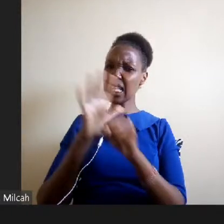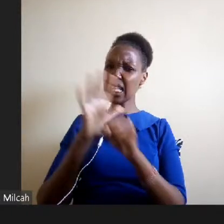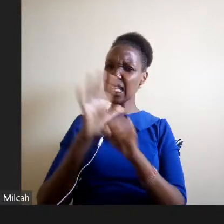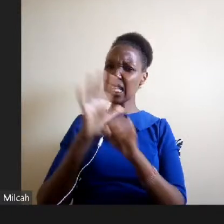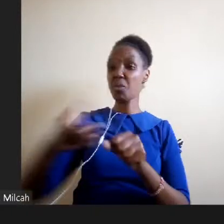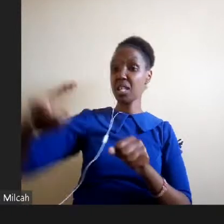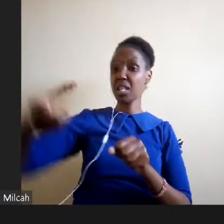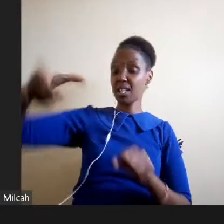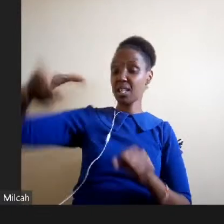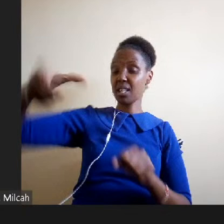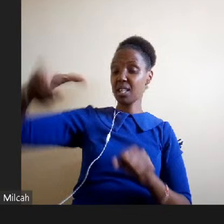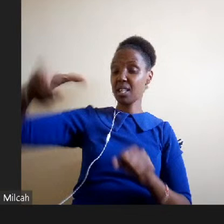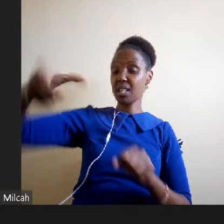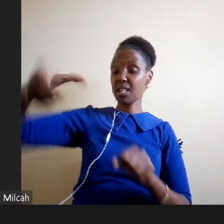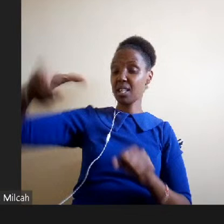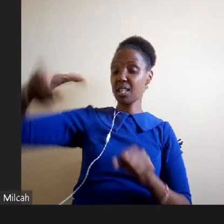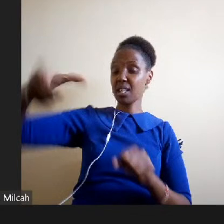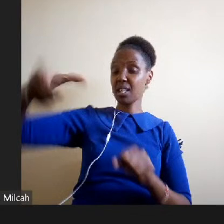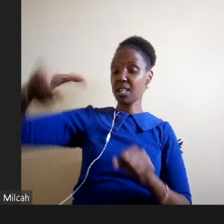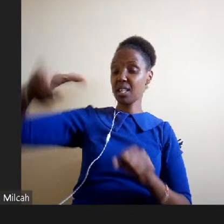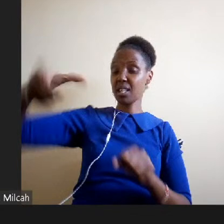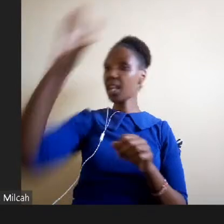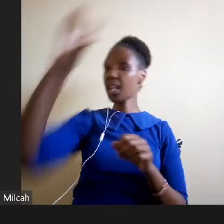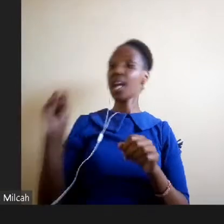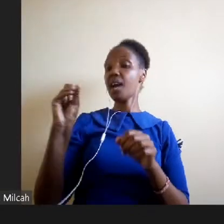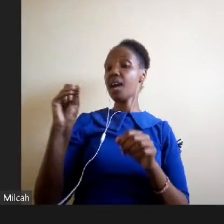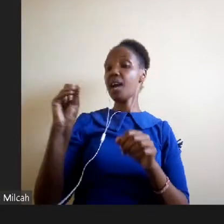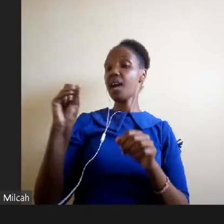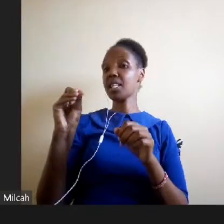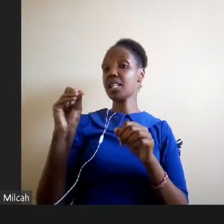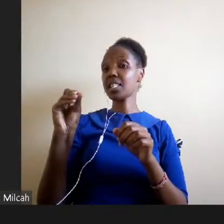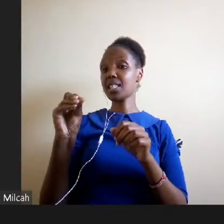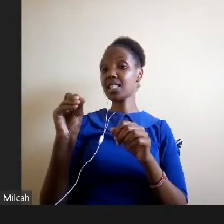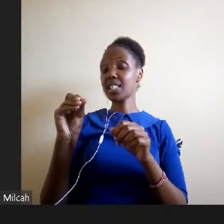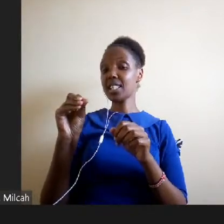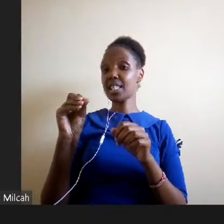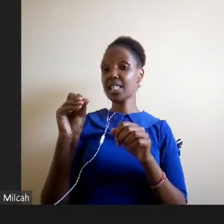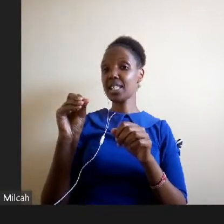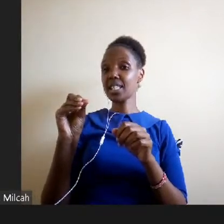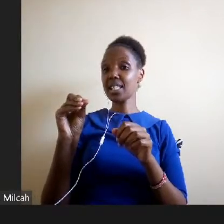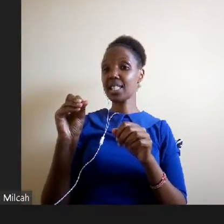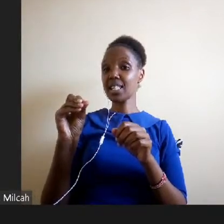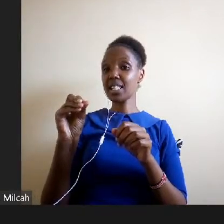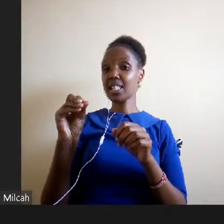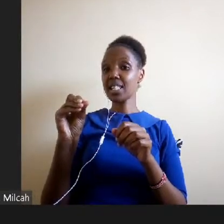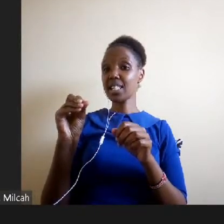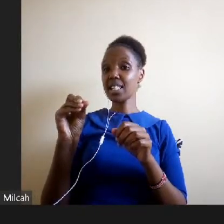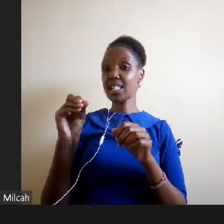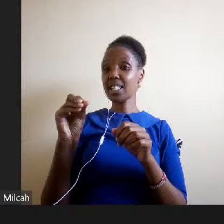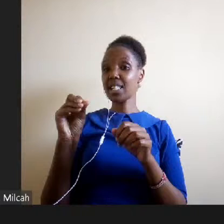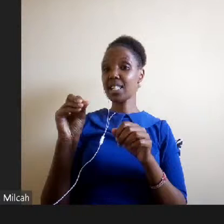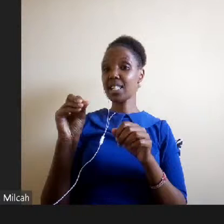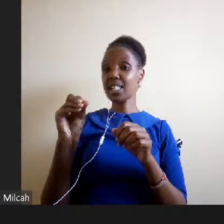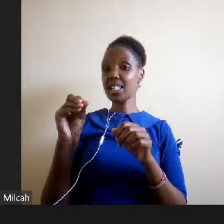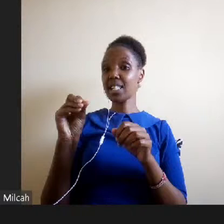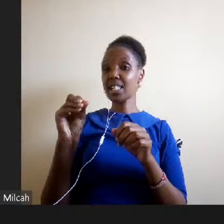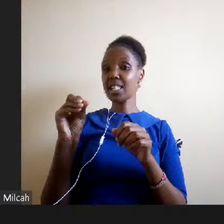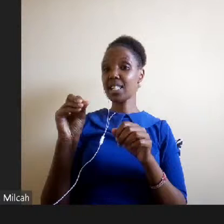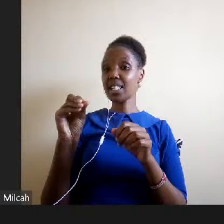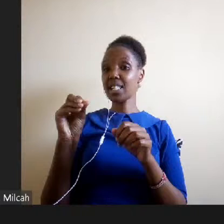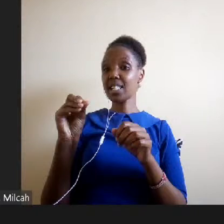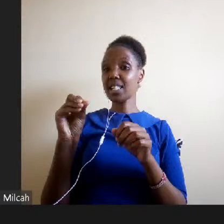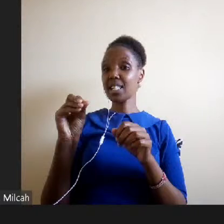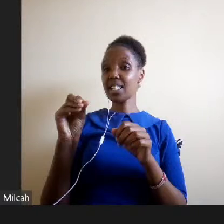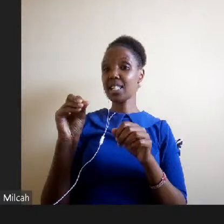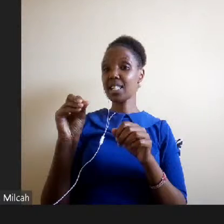I know in the African context, we actually are the countries that are privileged to have affordable internet, and we also have affordable devices,